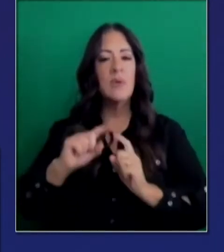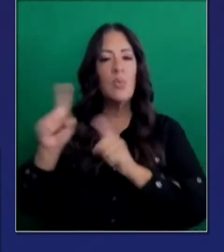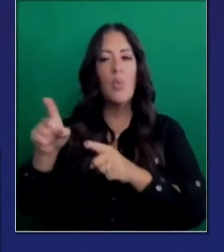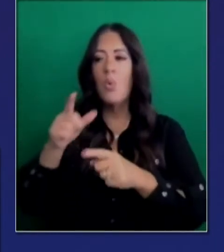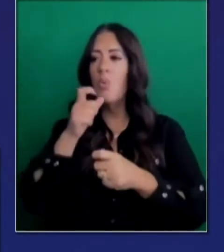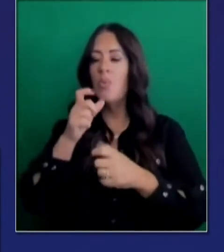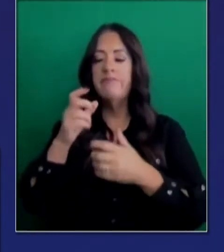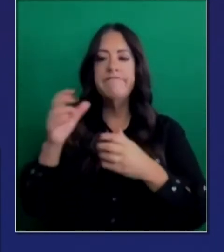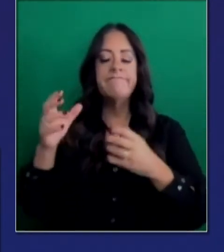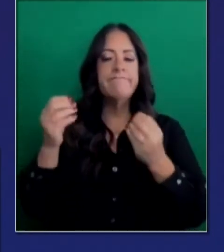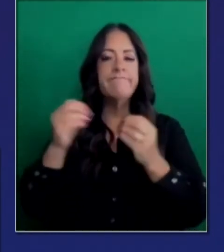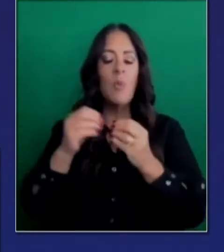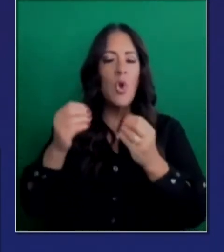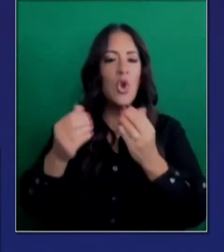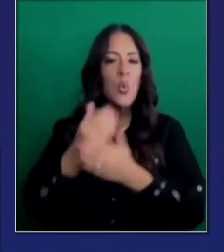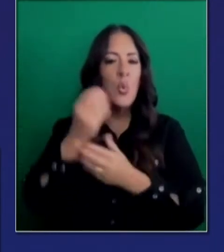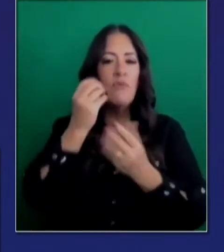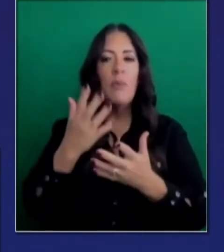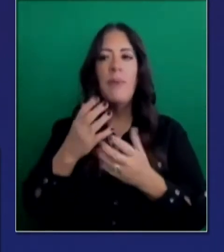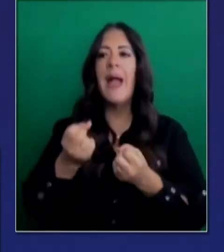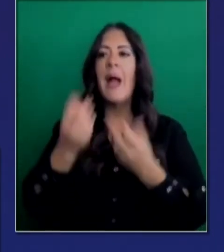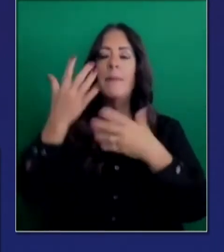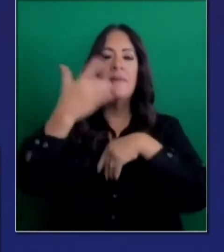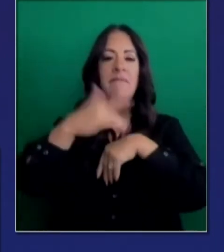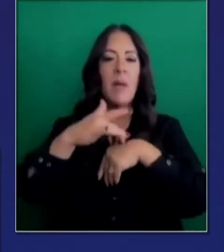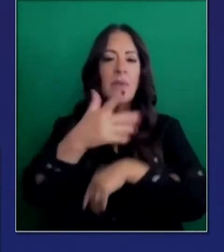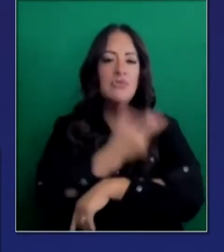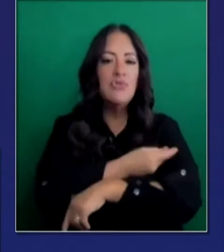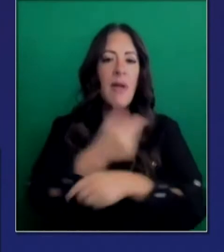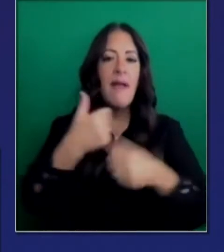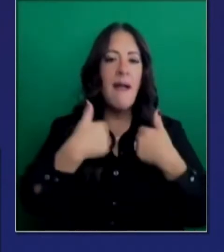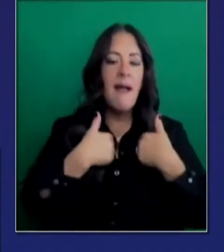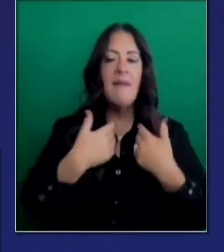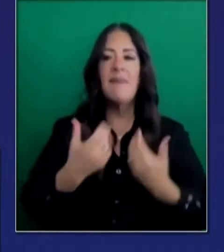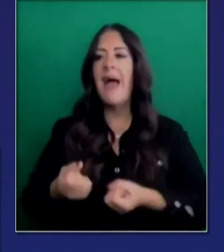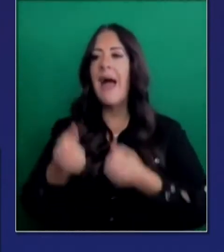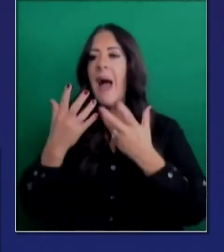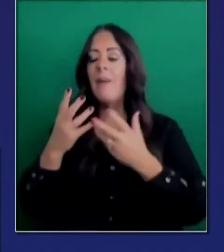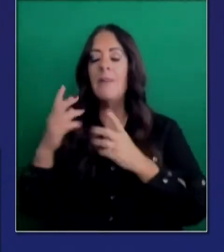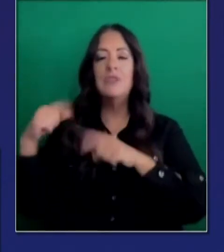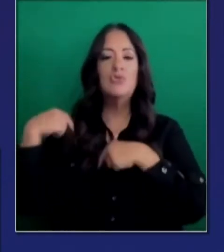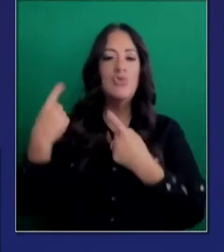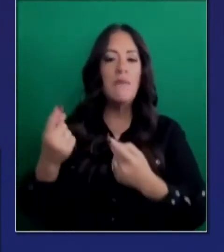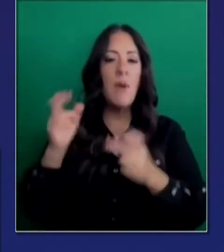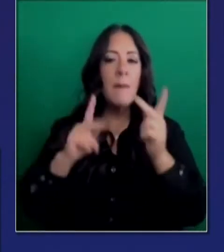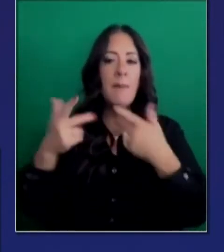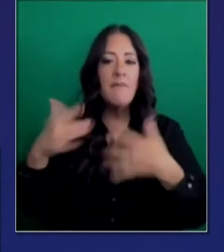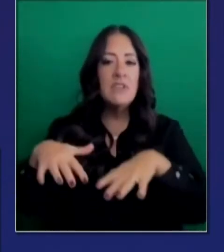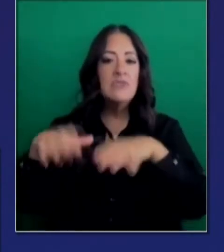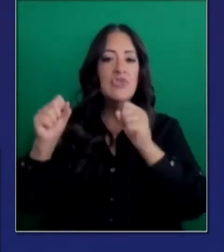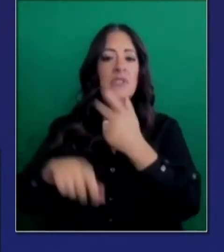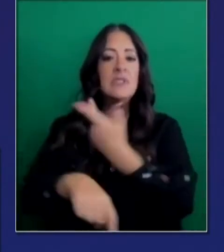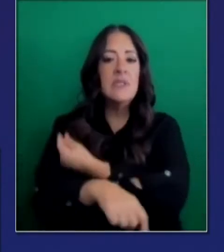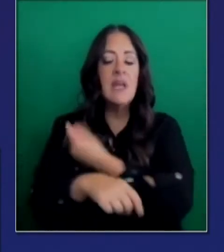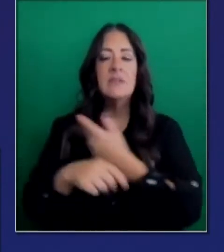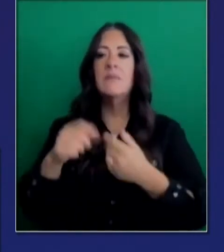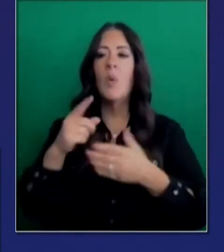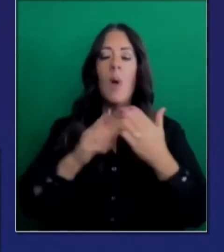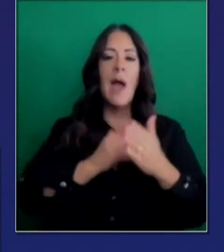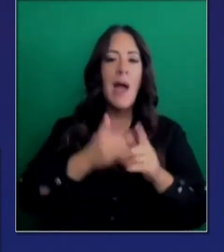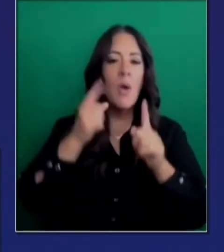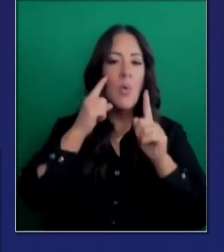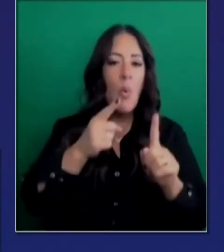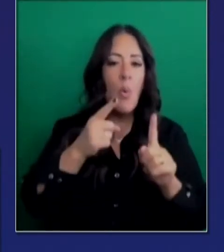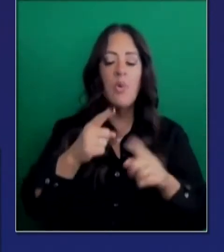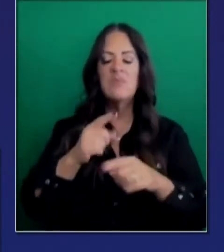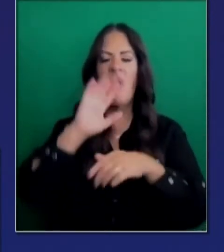the availability of doses and the percentage doses that have been administered, and what our time to goal is, and the 1 million+ new doses,